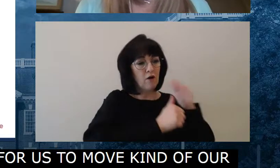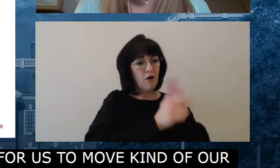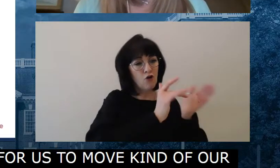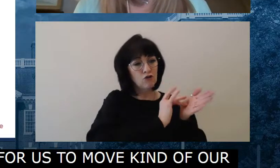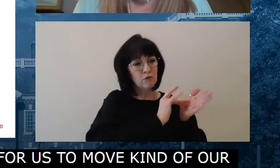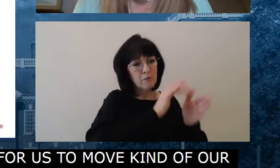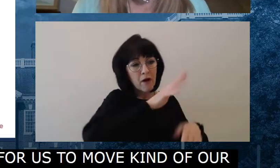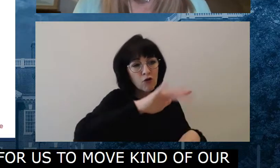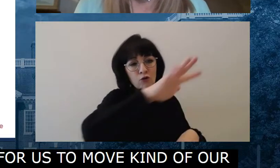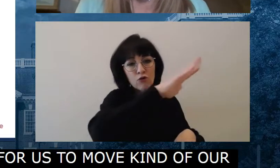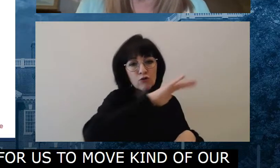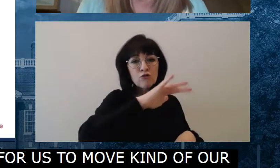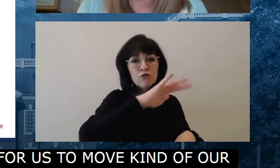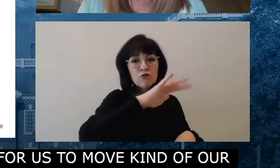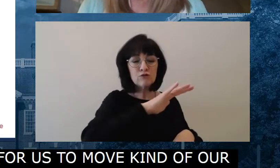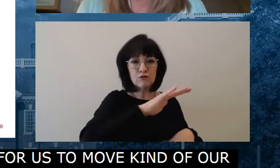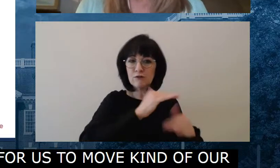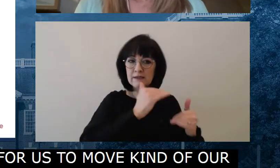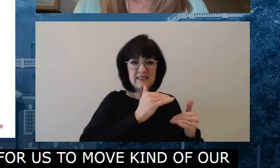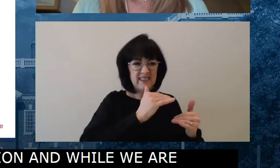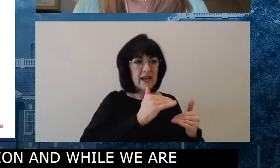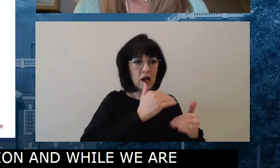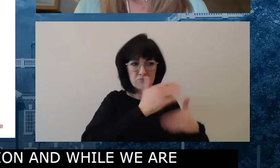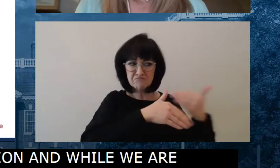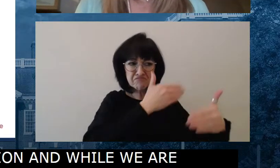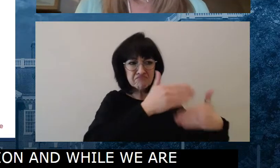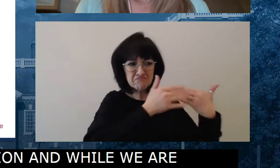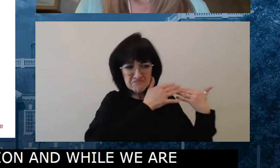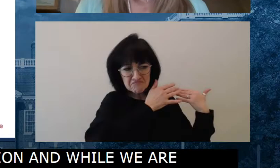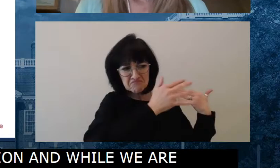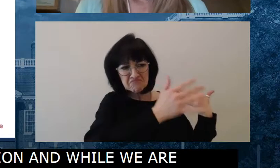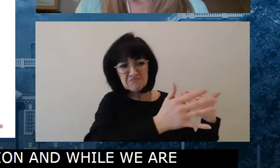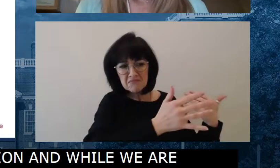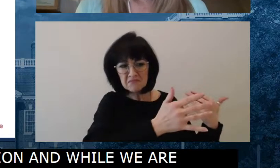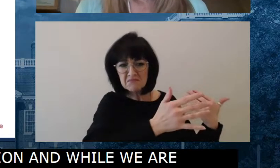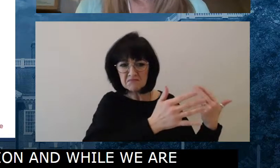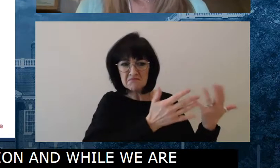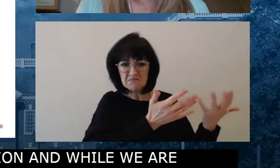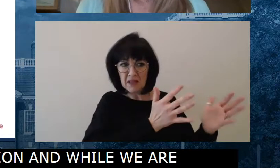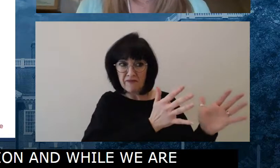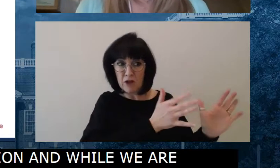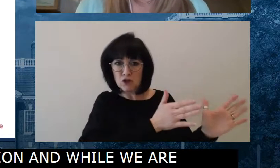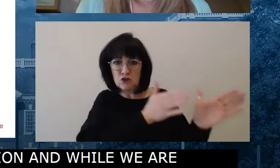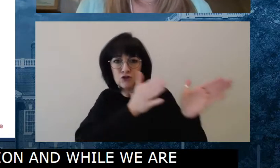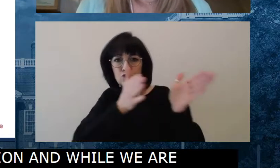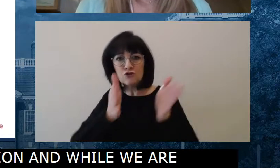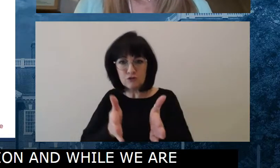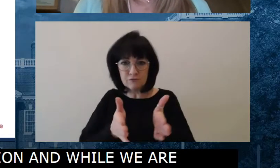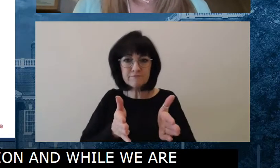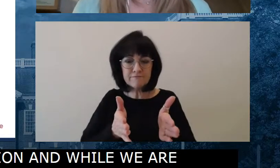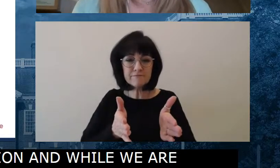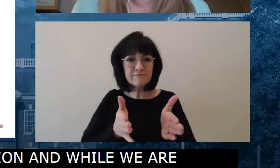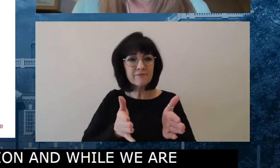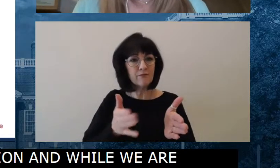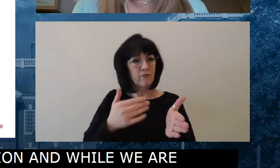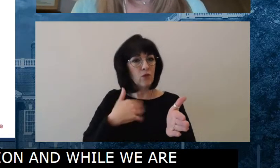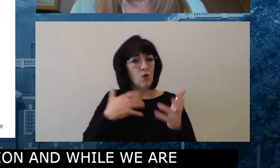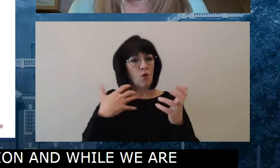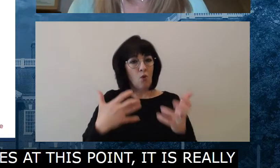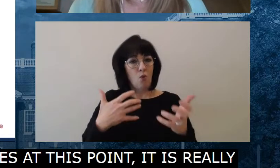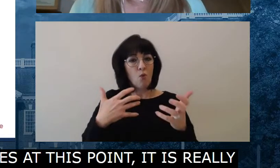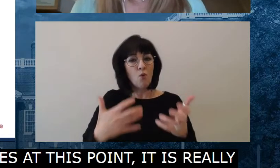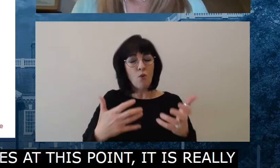this point, it really is important that we prioritize those who are at the highest risk over the next